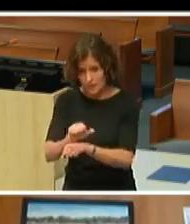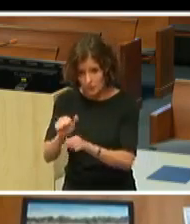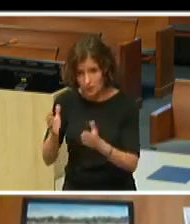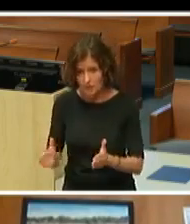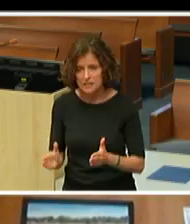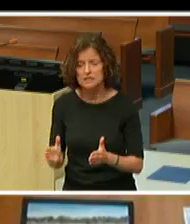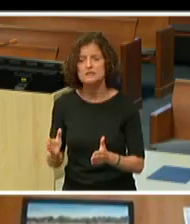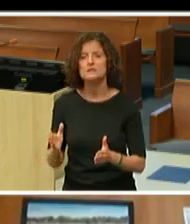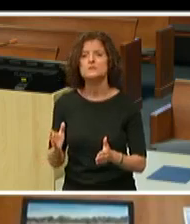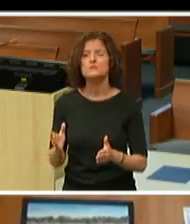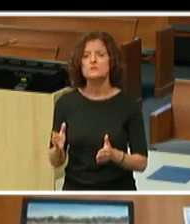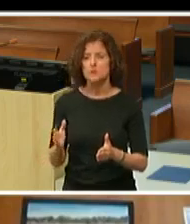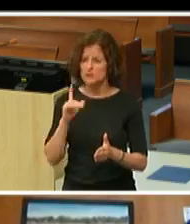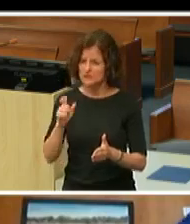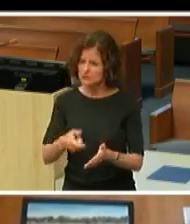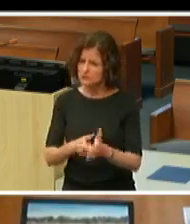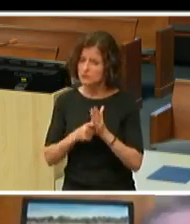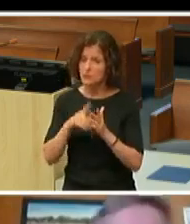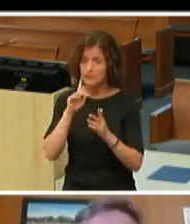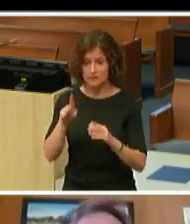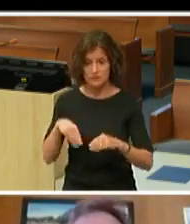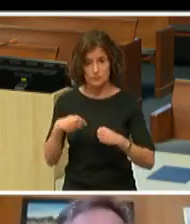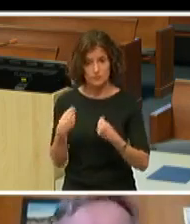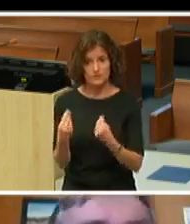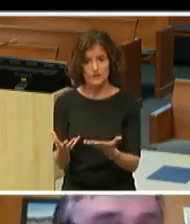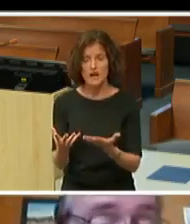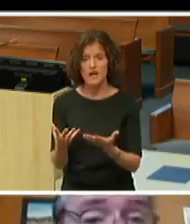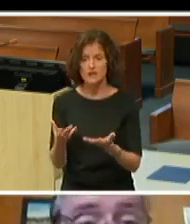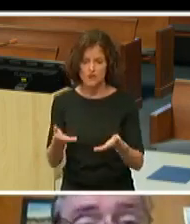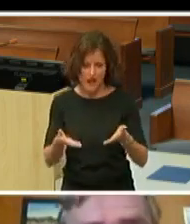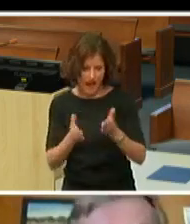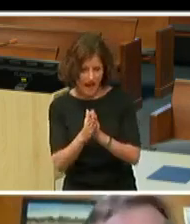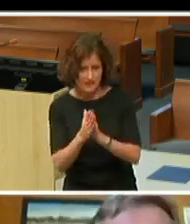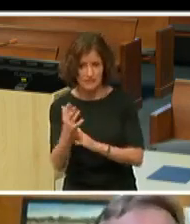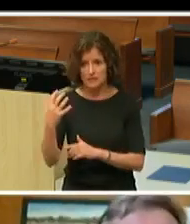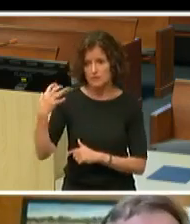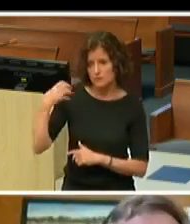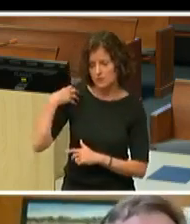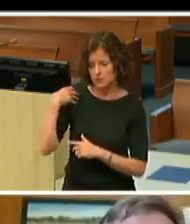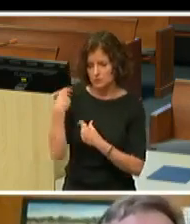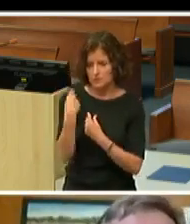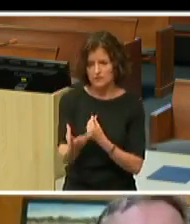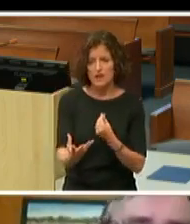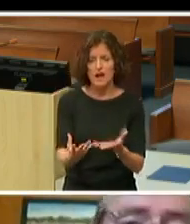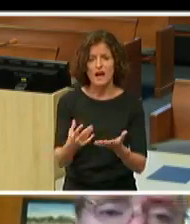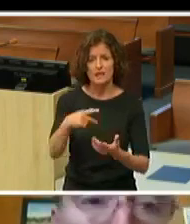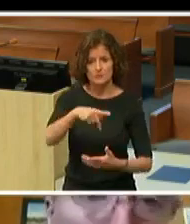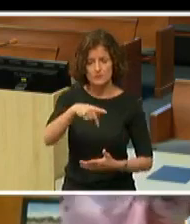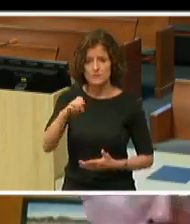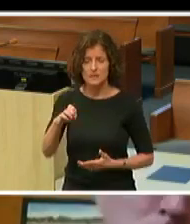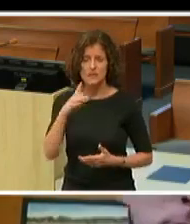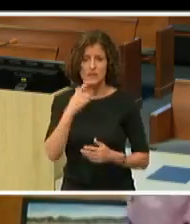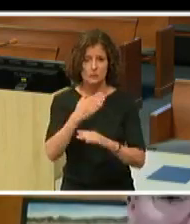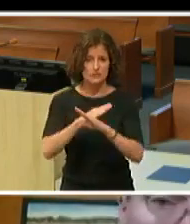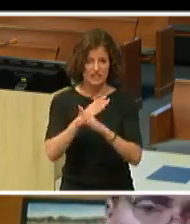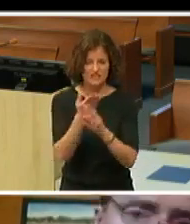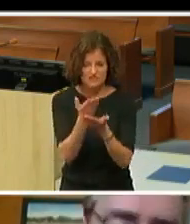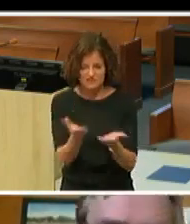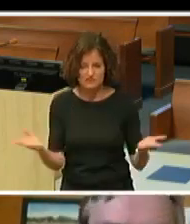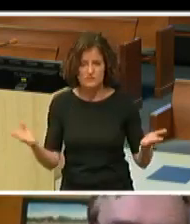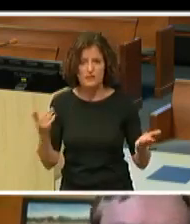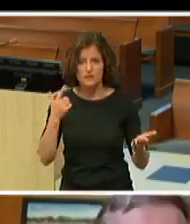We should be providing or asking the employers to provide protective gear and allowing them to wear